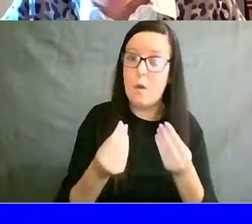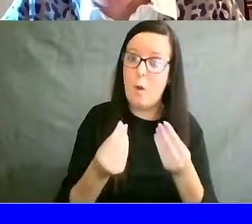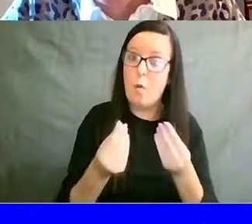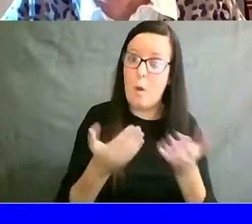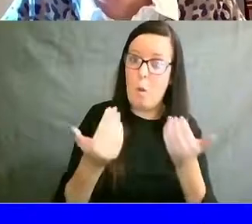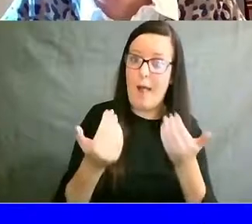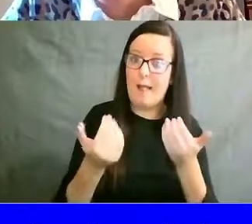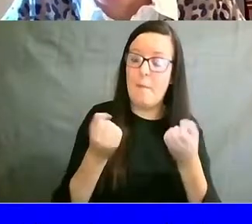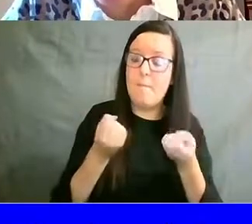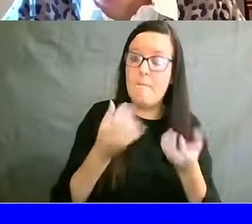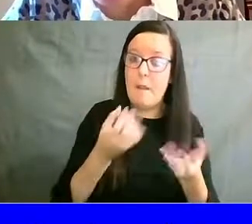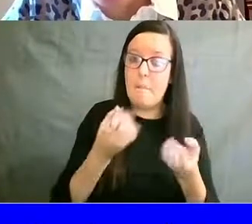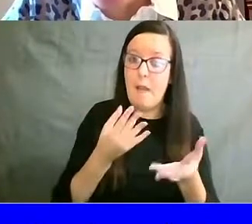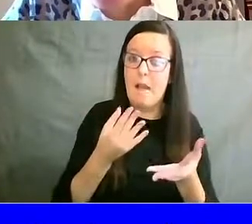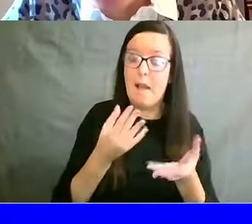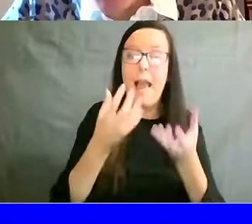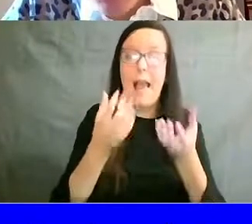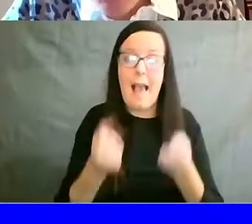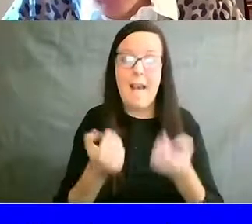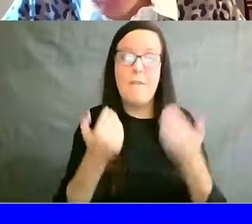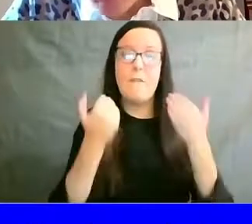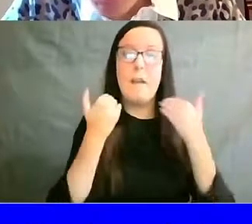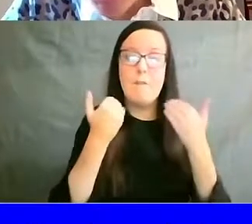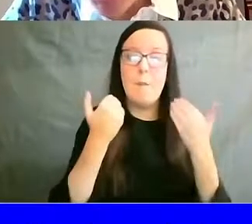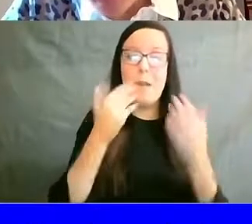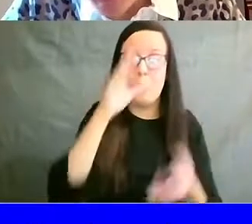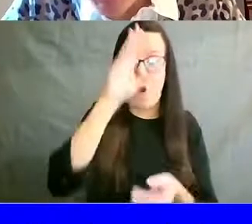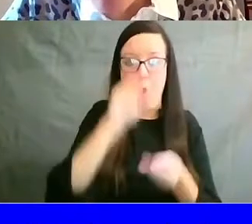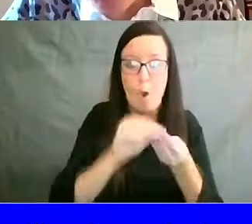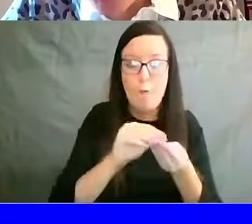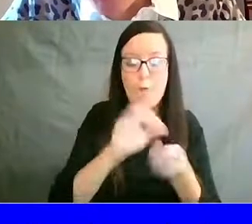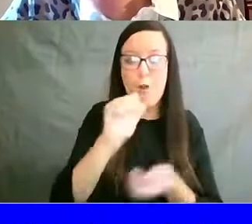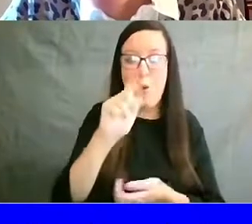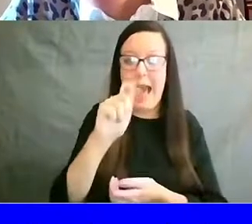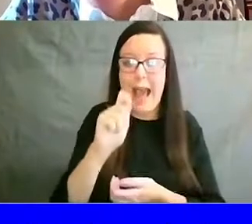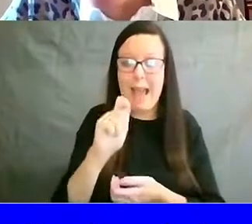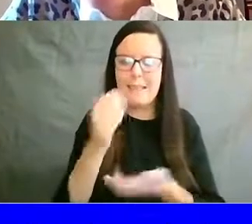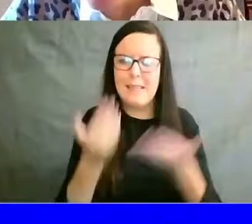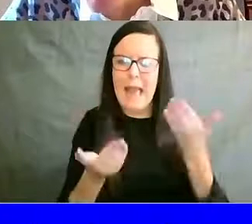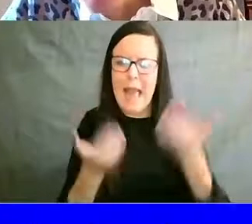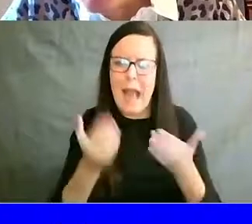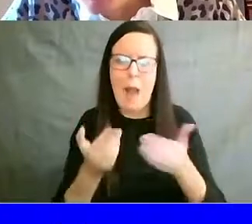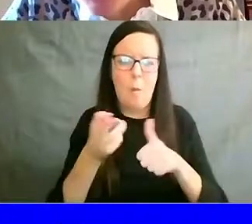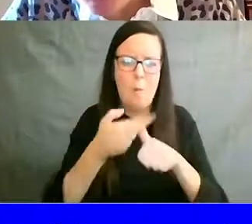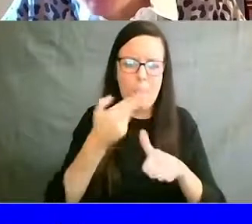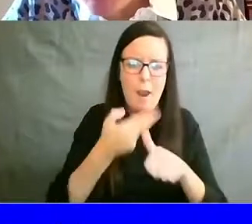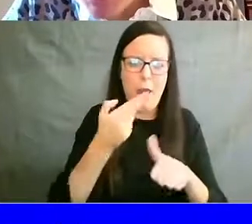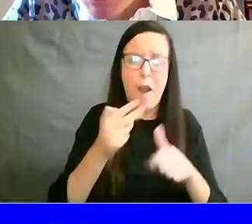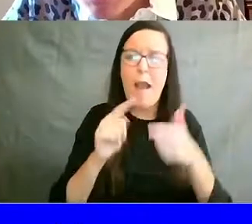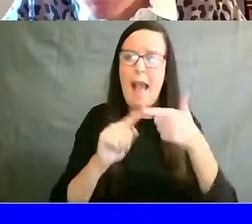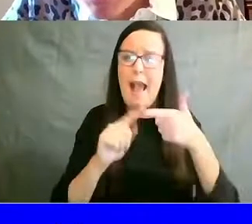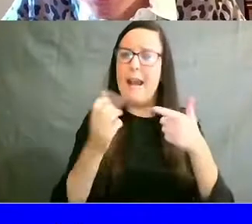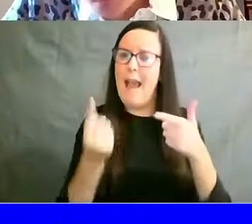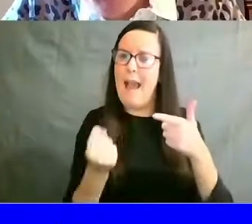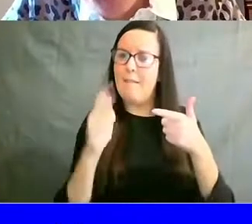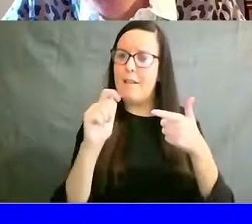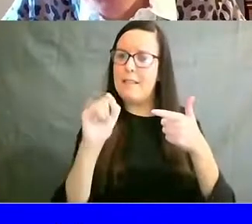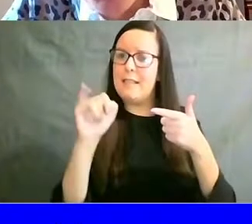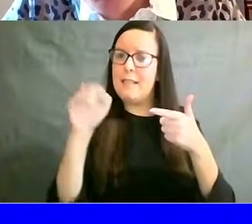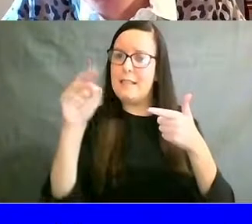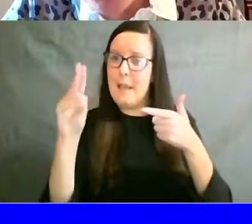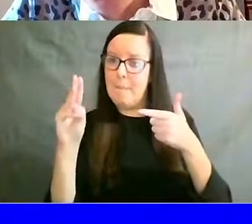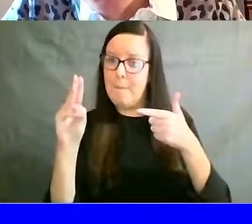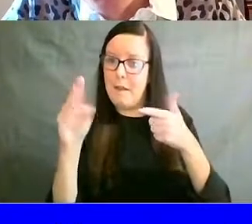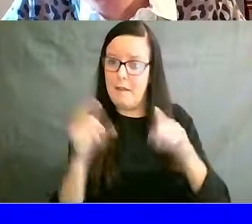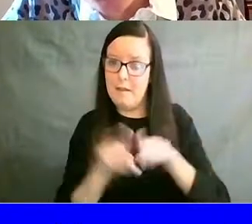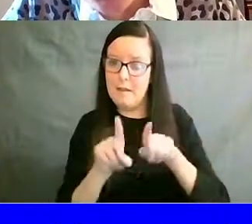some information, providing an overview of the Act and some tips on how to prepare for it. The codes of practice, I think, will be of assistance, and they will be put out